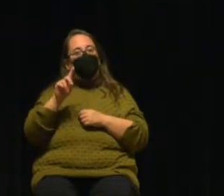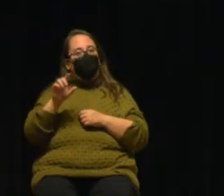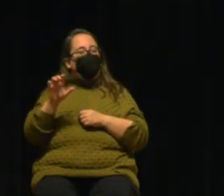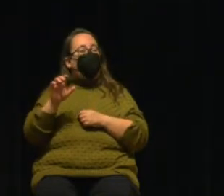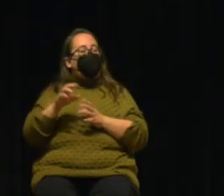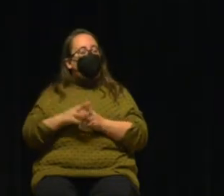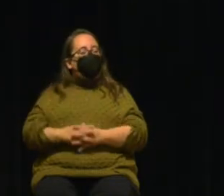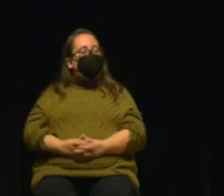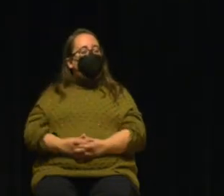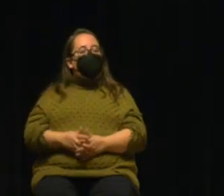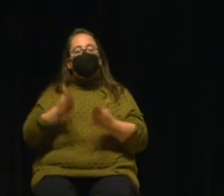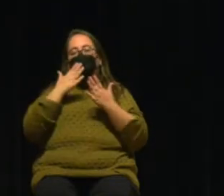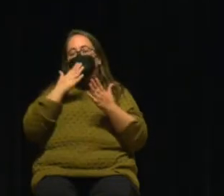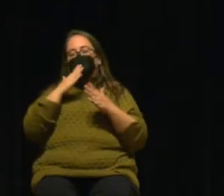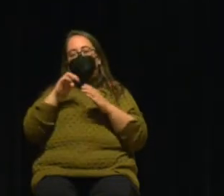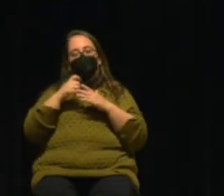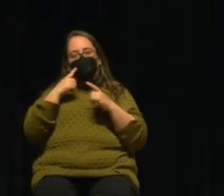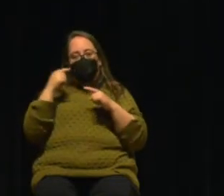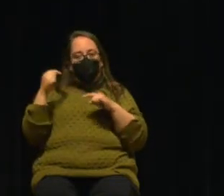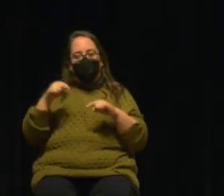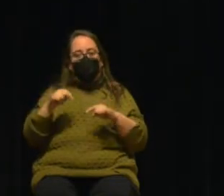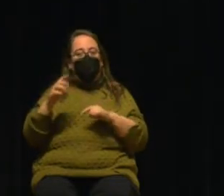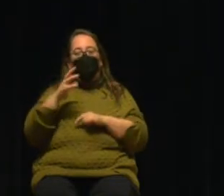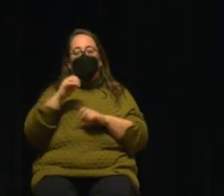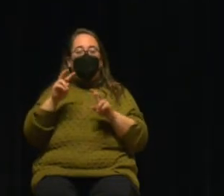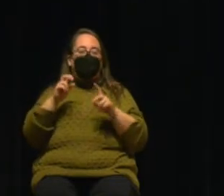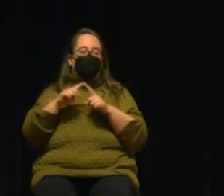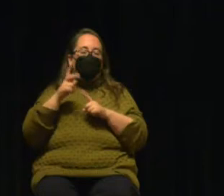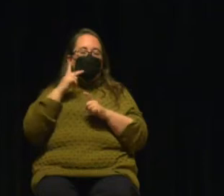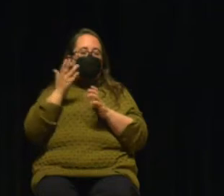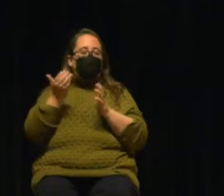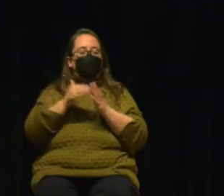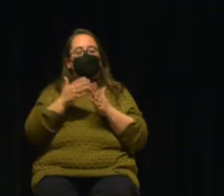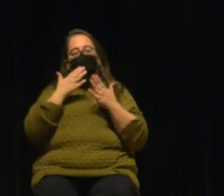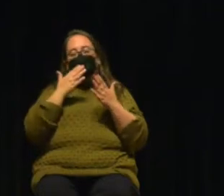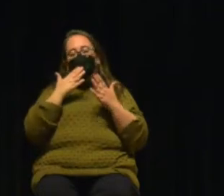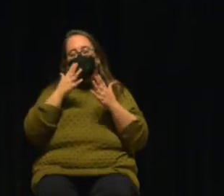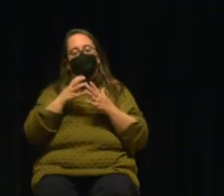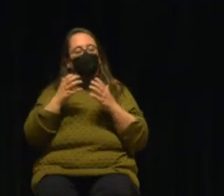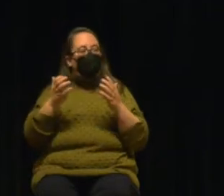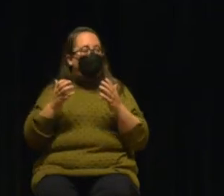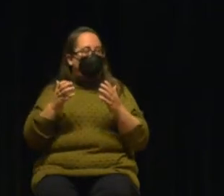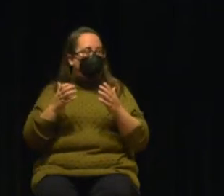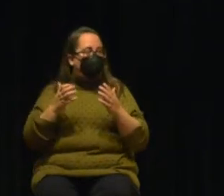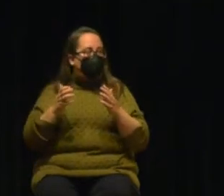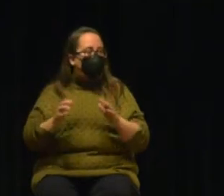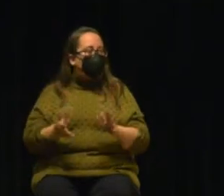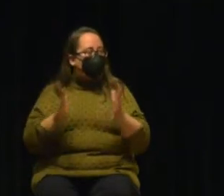December. So thank you all for coming out, and we look forward to seeing you again. Thank you so much. Thank you.